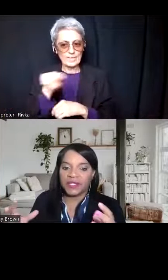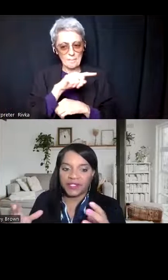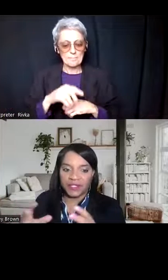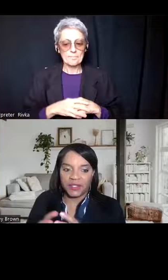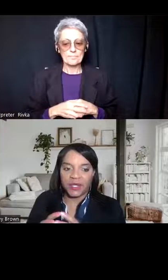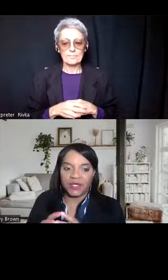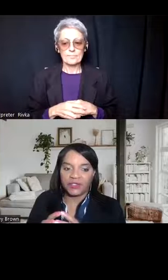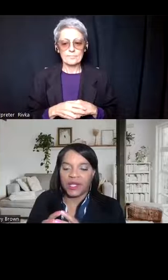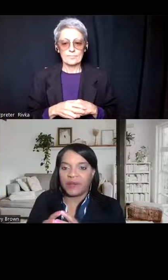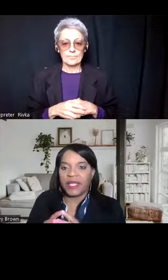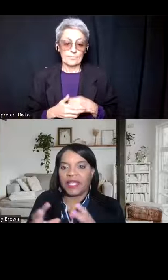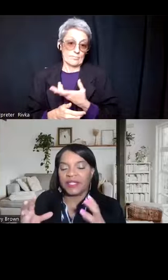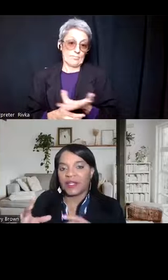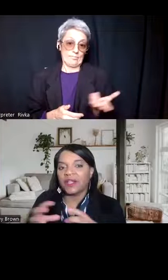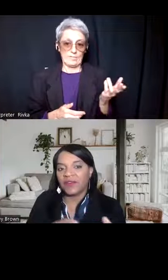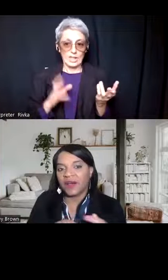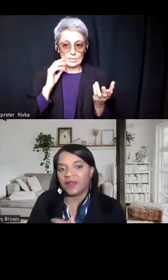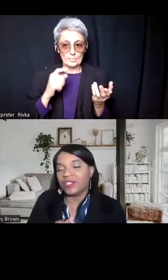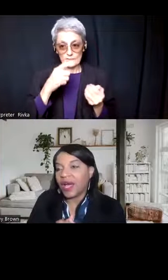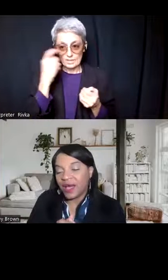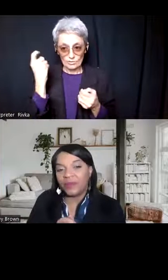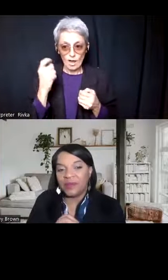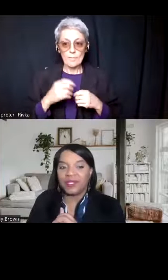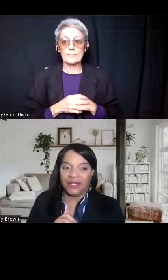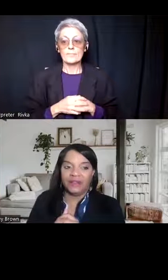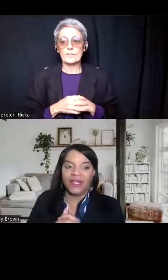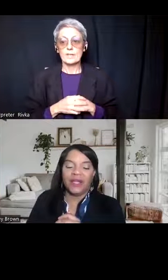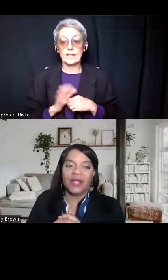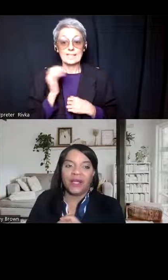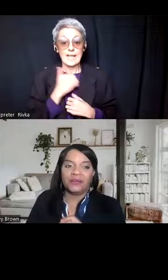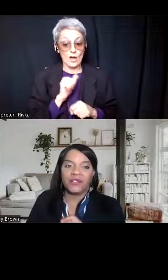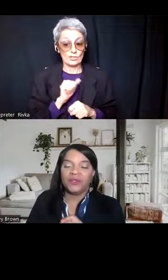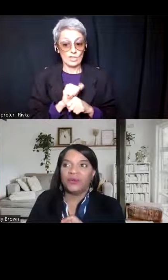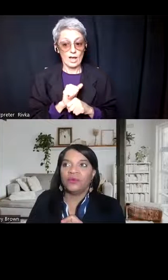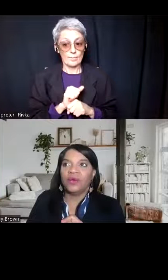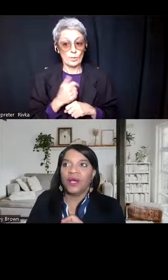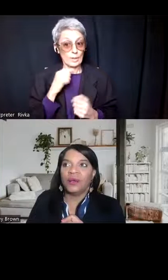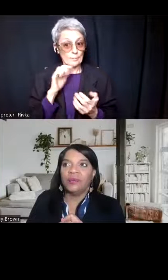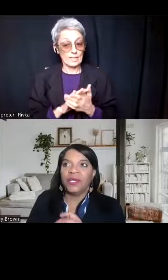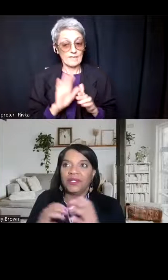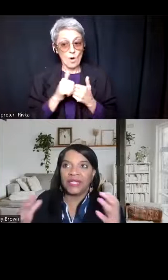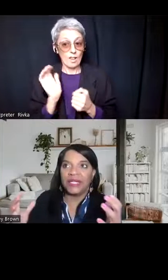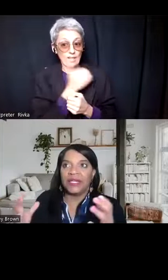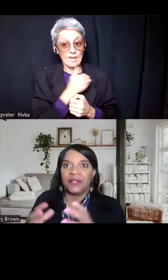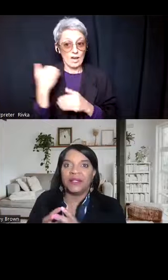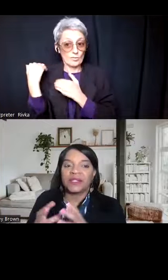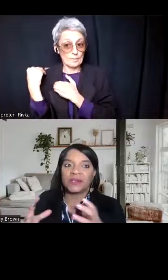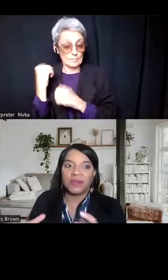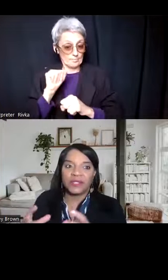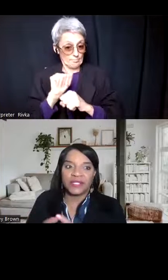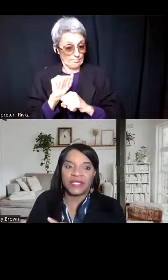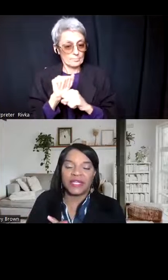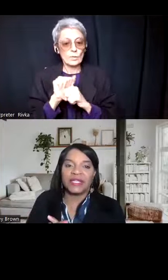are experiencing trauma. And it's all of our job, we believe, to build in